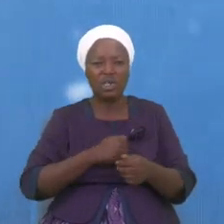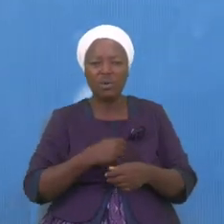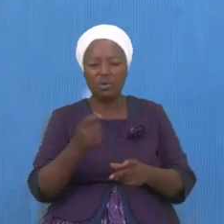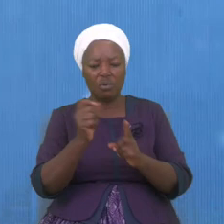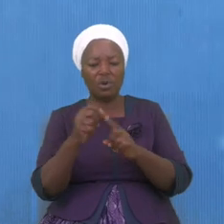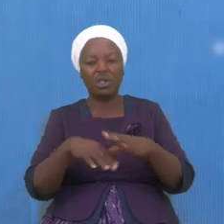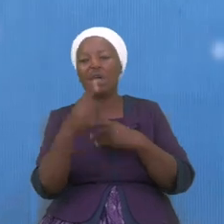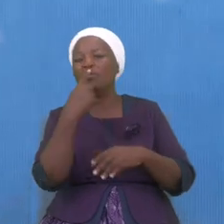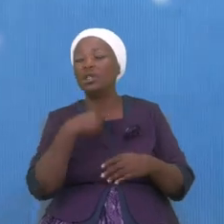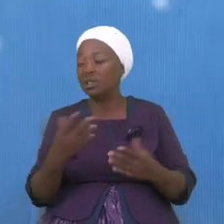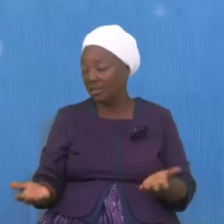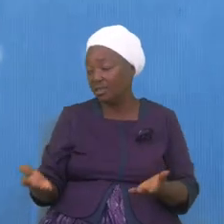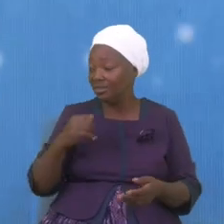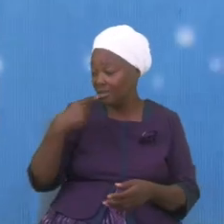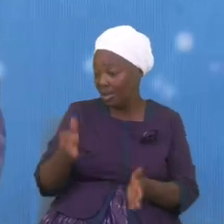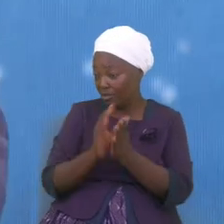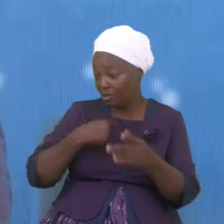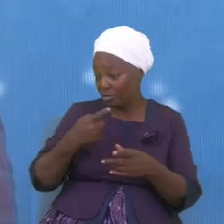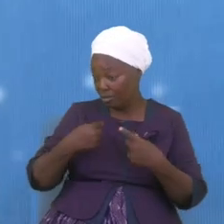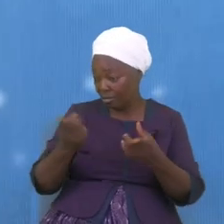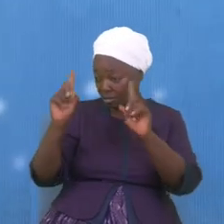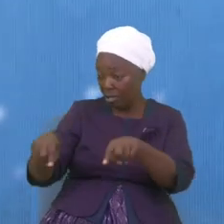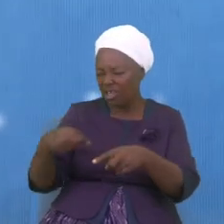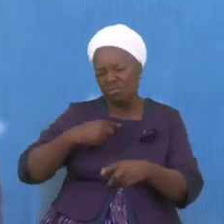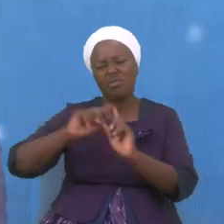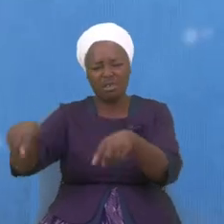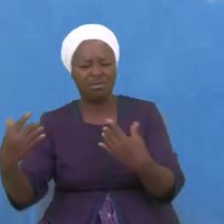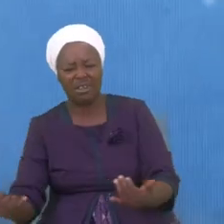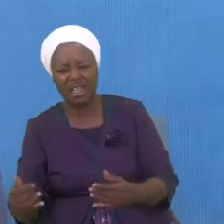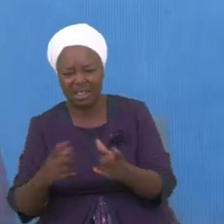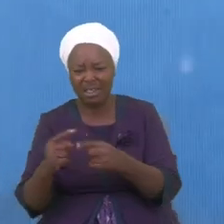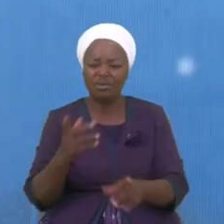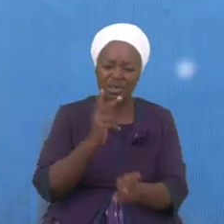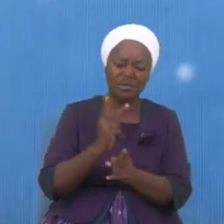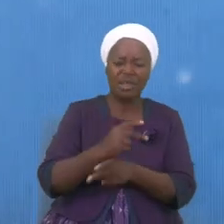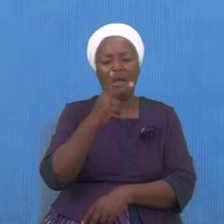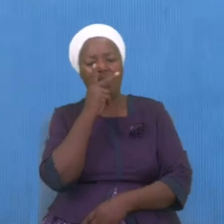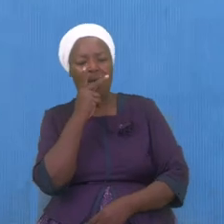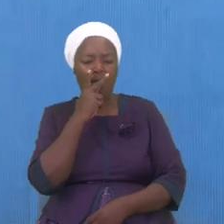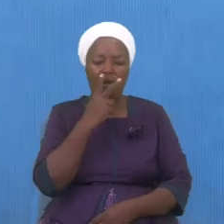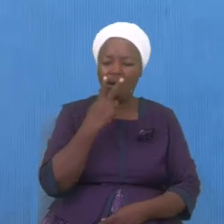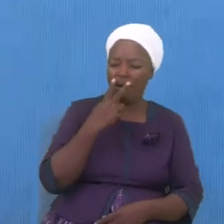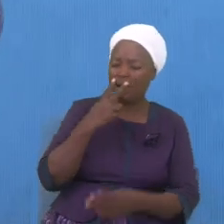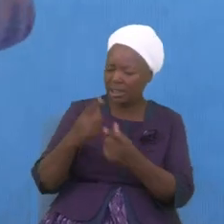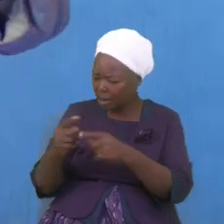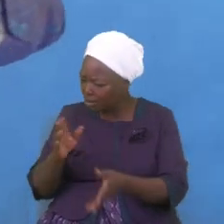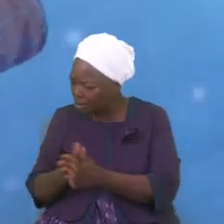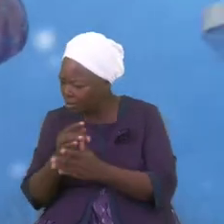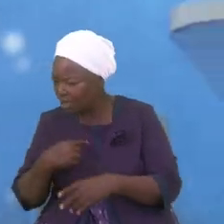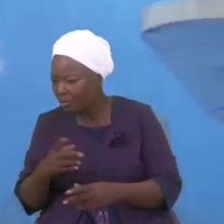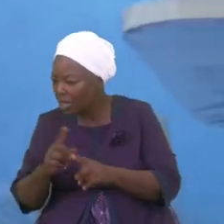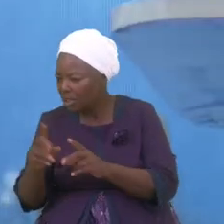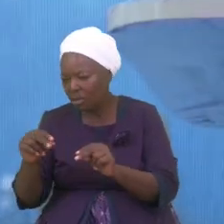you told me to come, I come. And then you puff, you know, your smoke into his eyes. No, I didn't tell you to come like that. I told